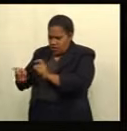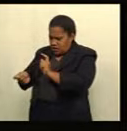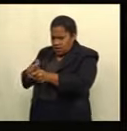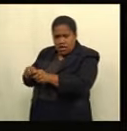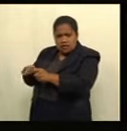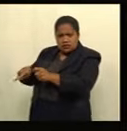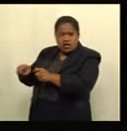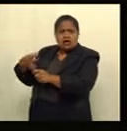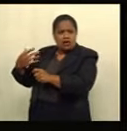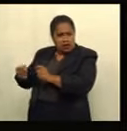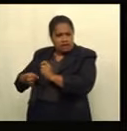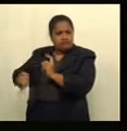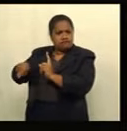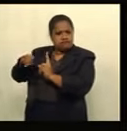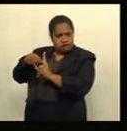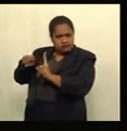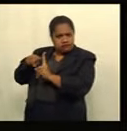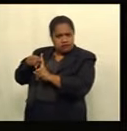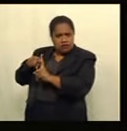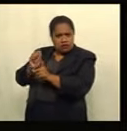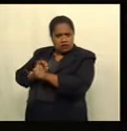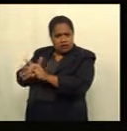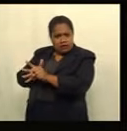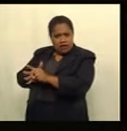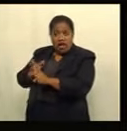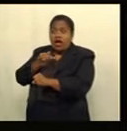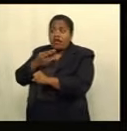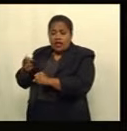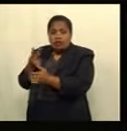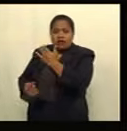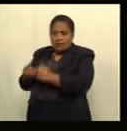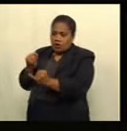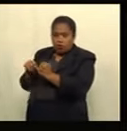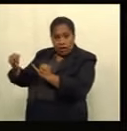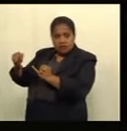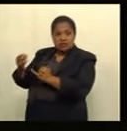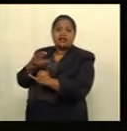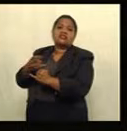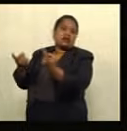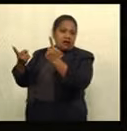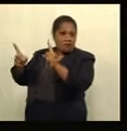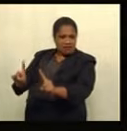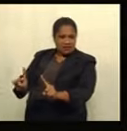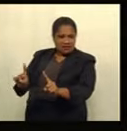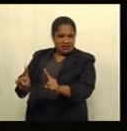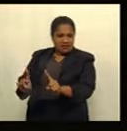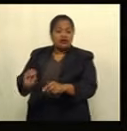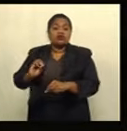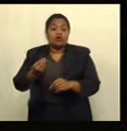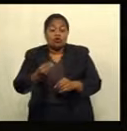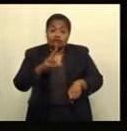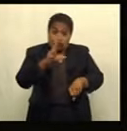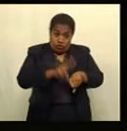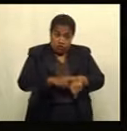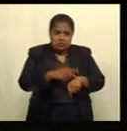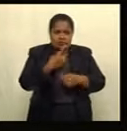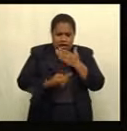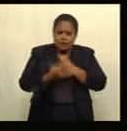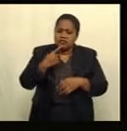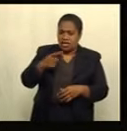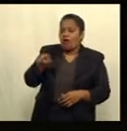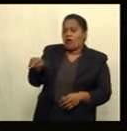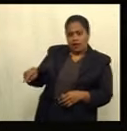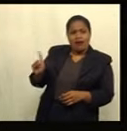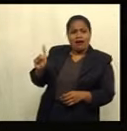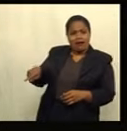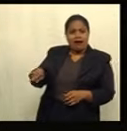COVID-19. Then it got worse before he passed on. And that is the sole reason as to why his doctors have classified or have determined that